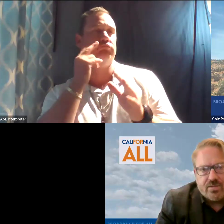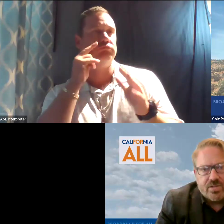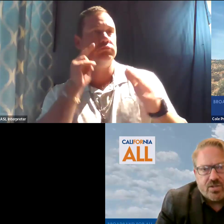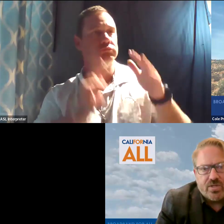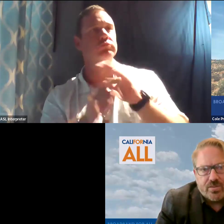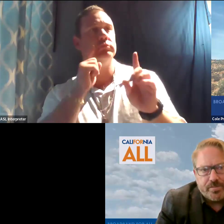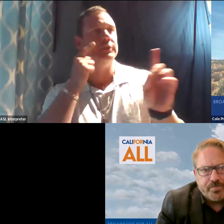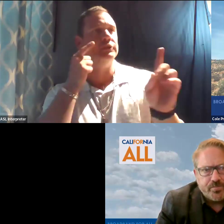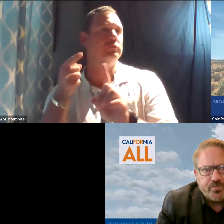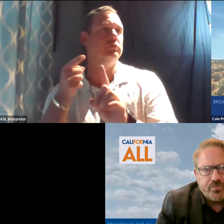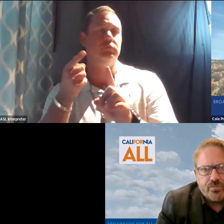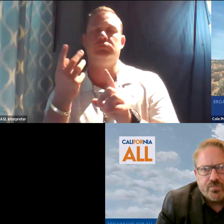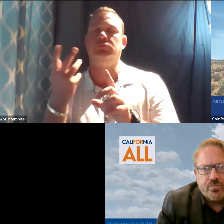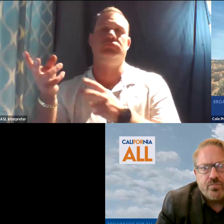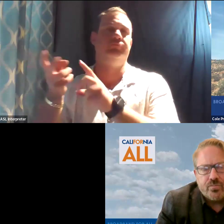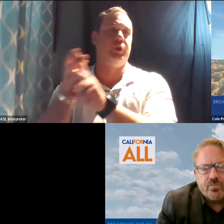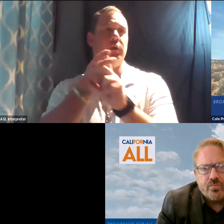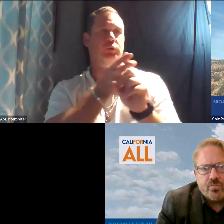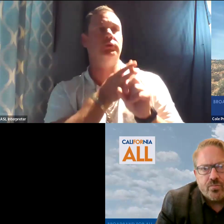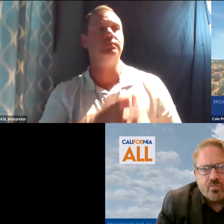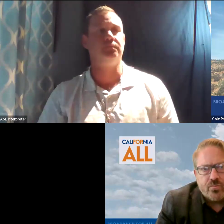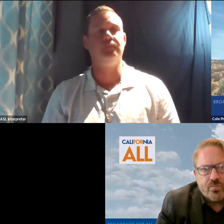the equation.